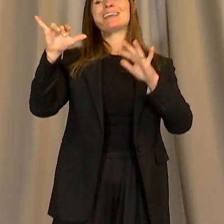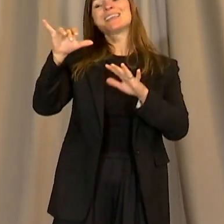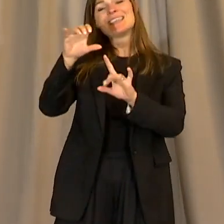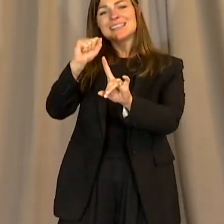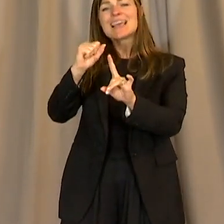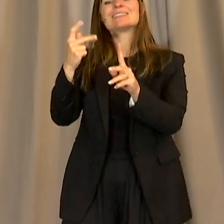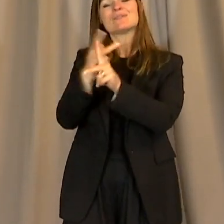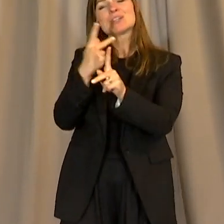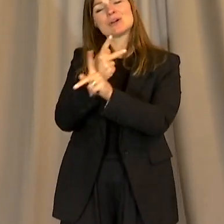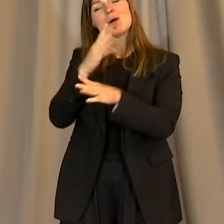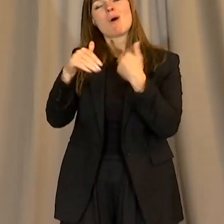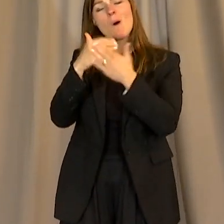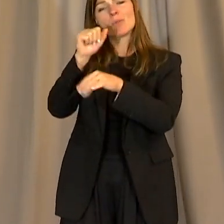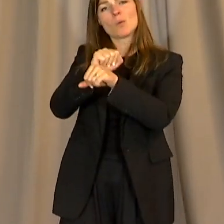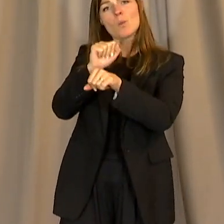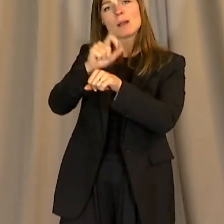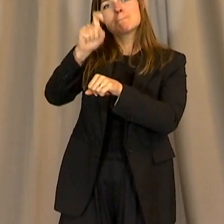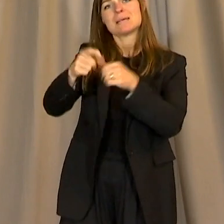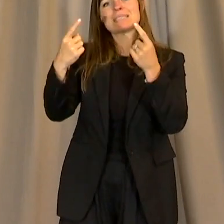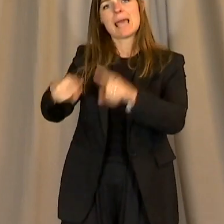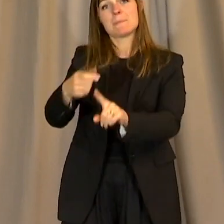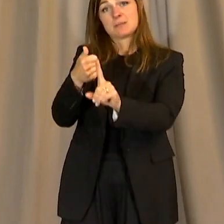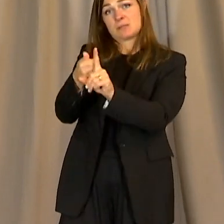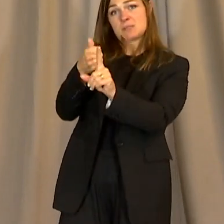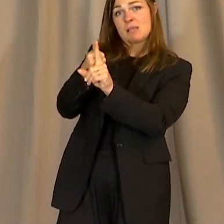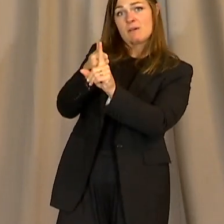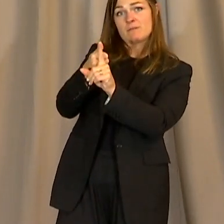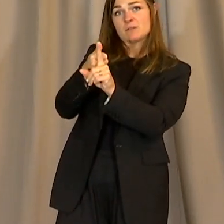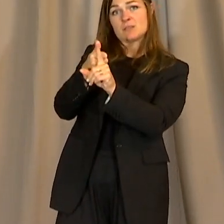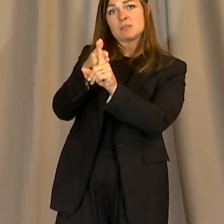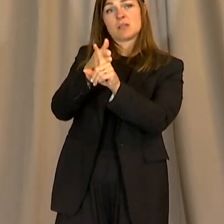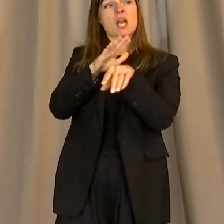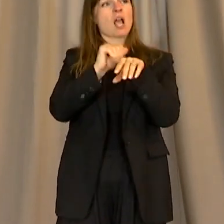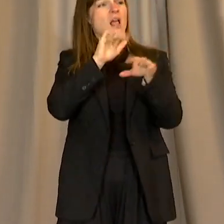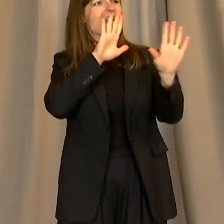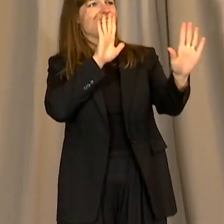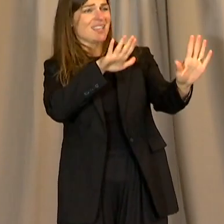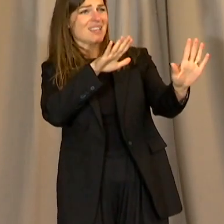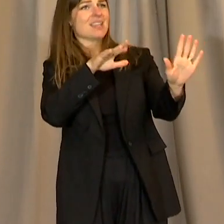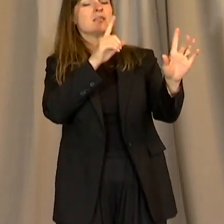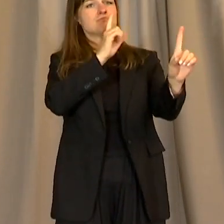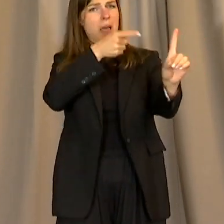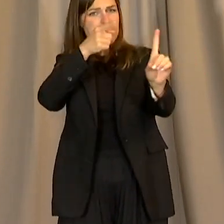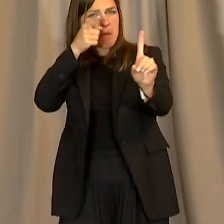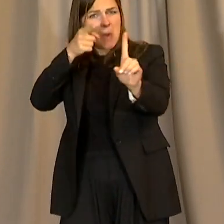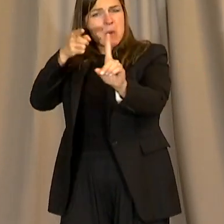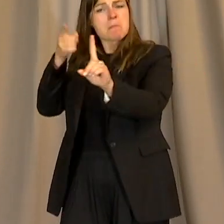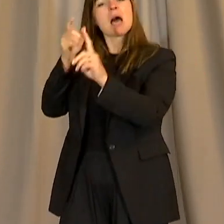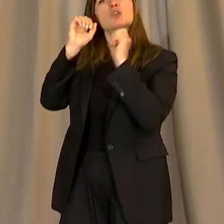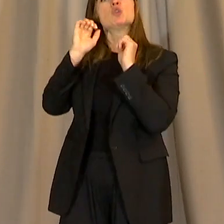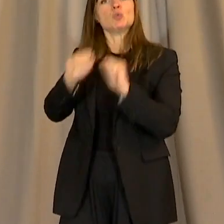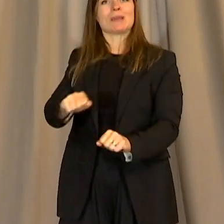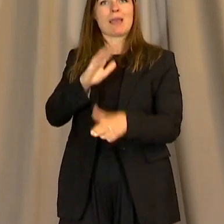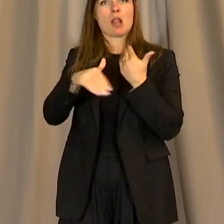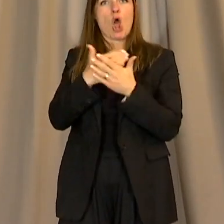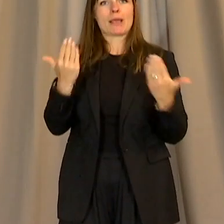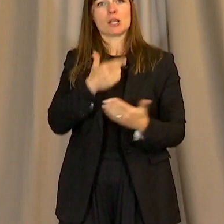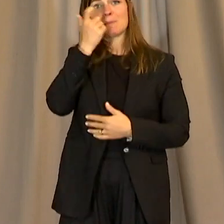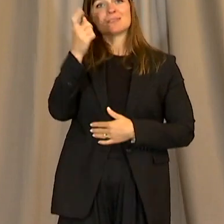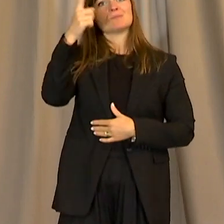figure out all the work that you have to do on your own, calling people out. Okay, you would call everybody out here because you all are